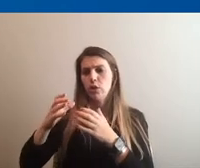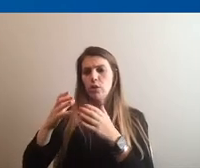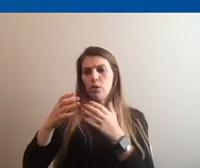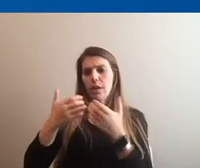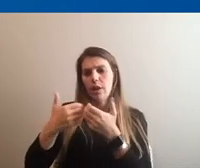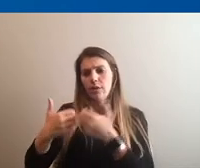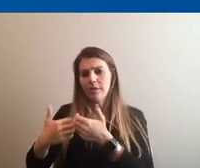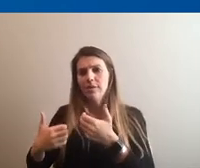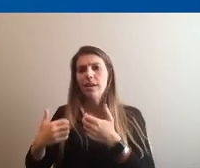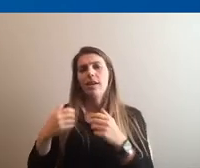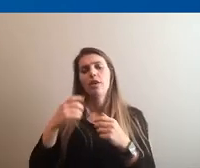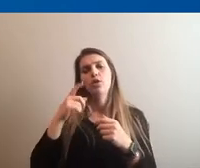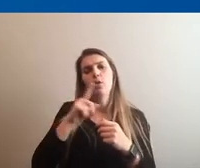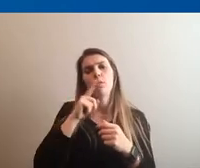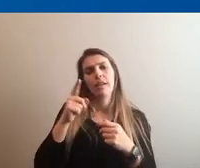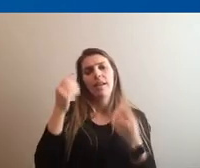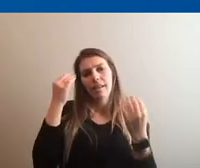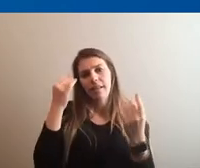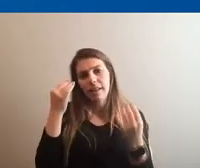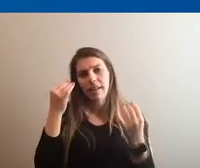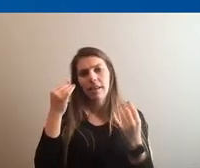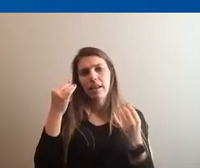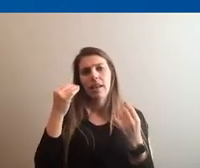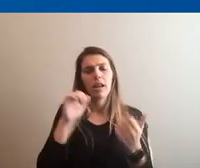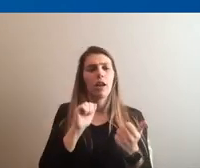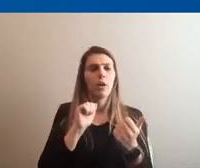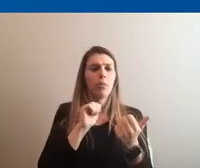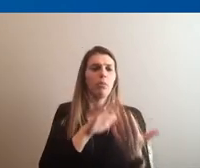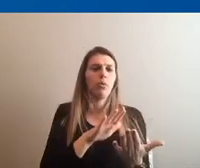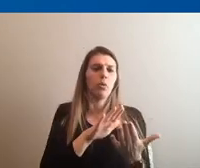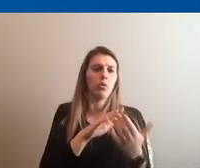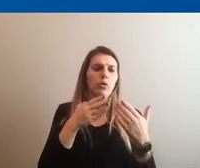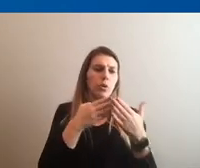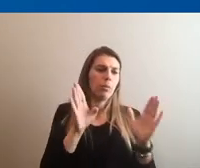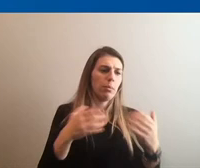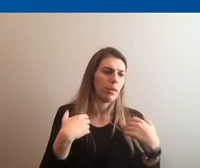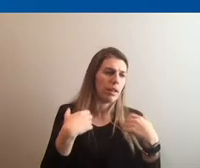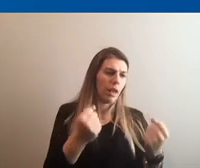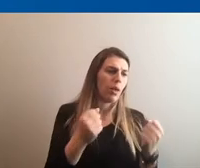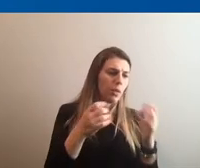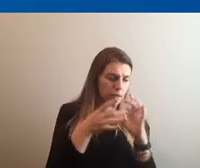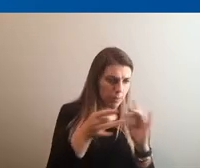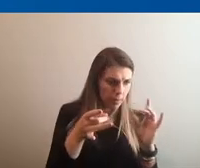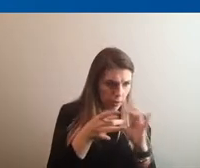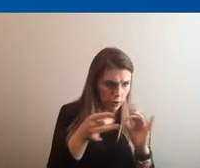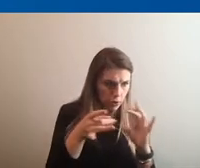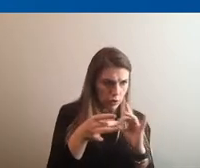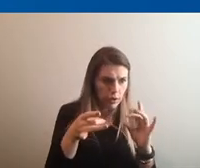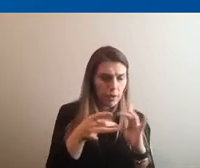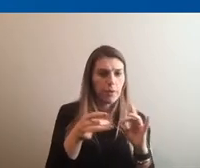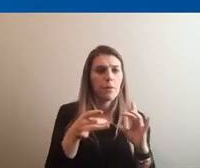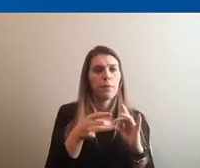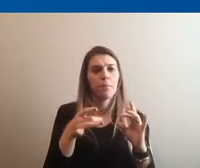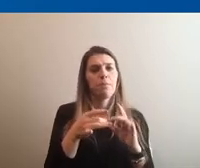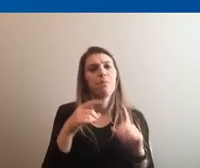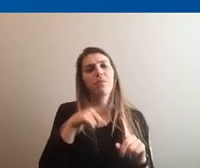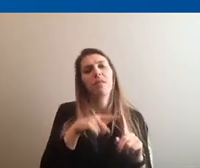really thinking about approaches to public health messaging that do